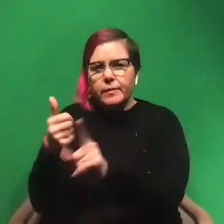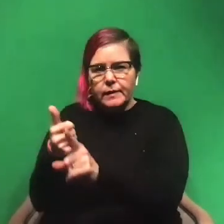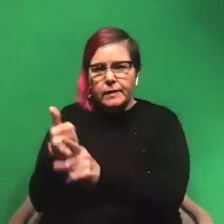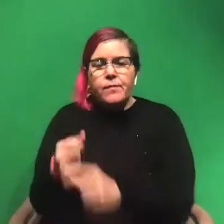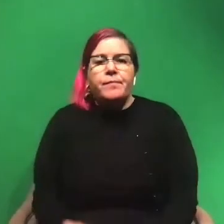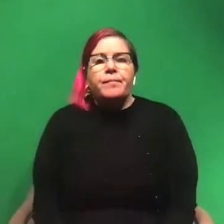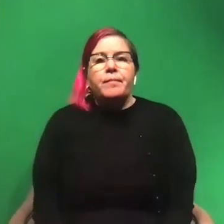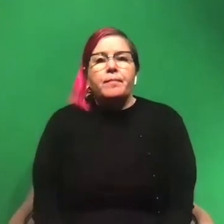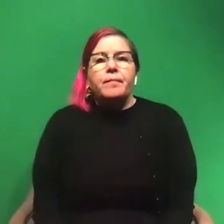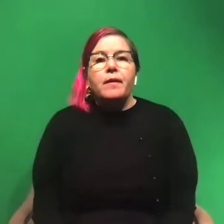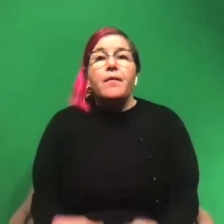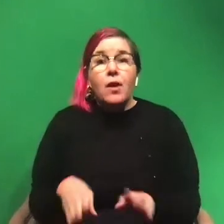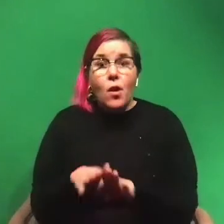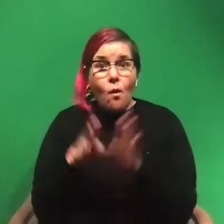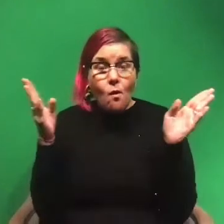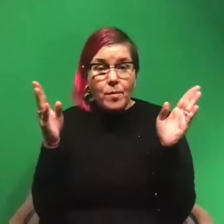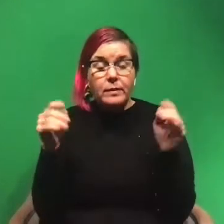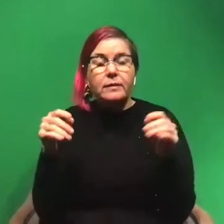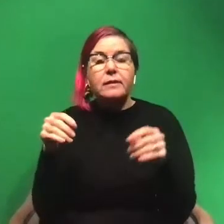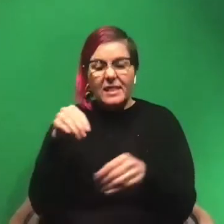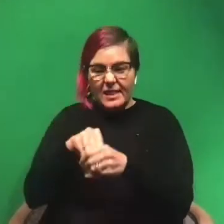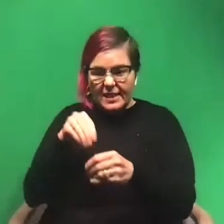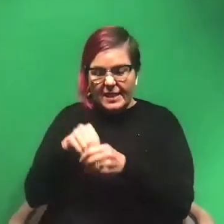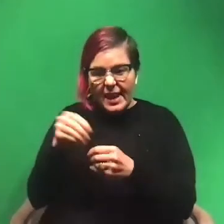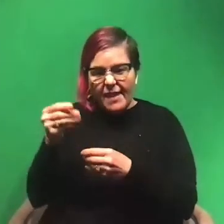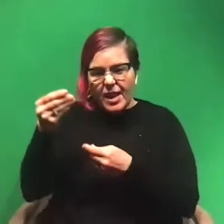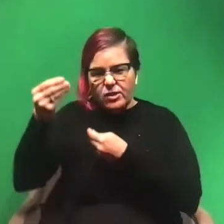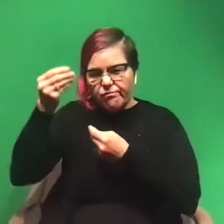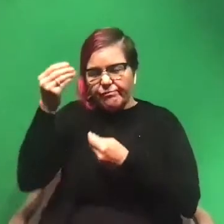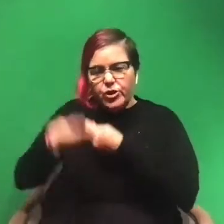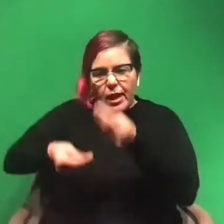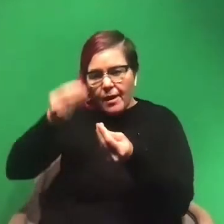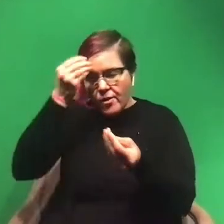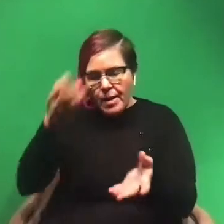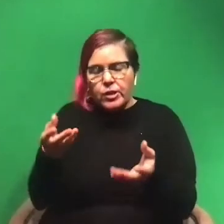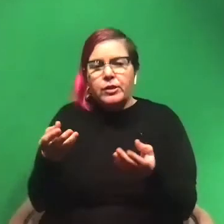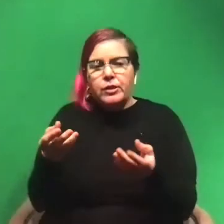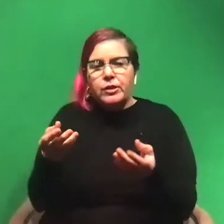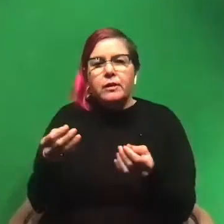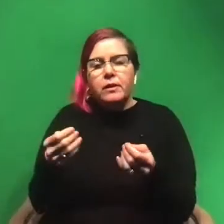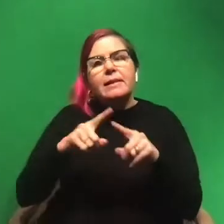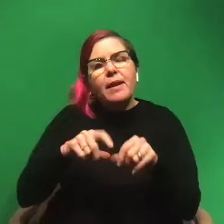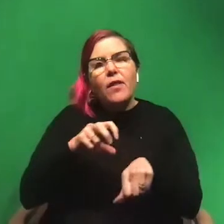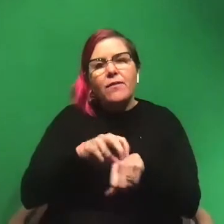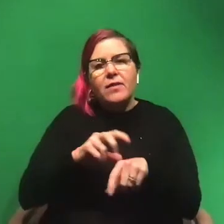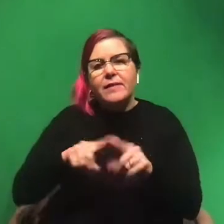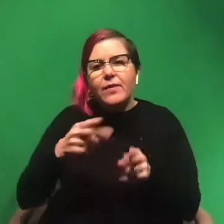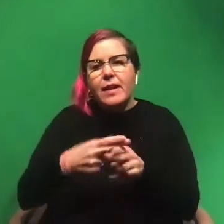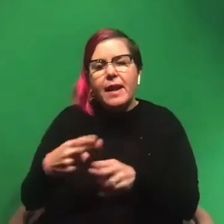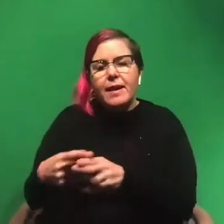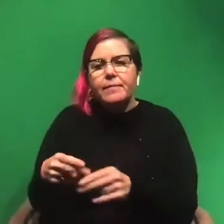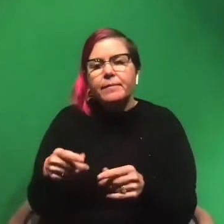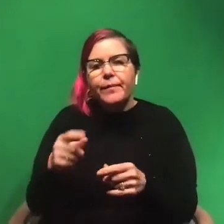The lamp opens up, you have genetic material, and you're going to have what we call, depending on the viruses, the order